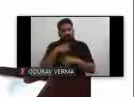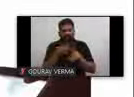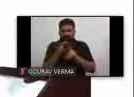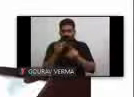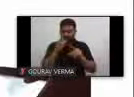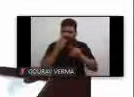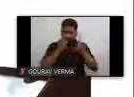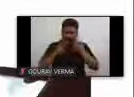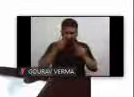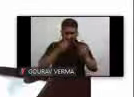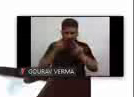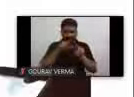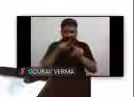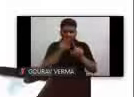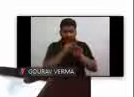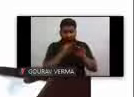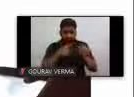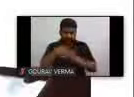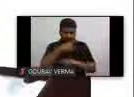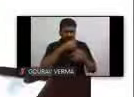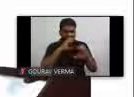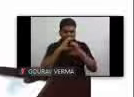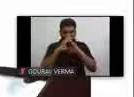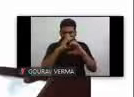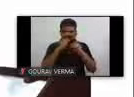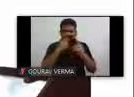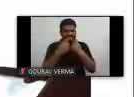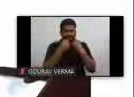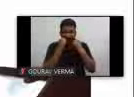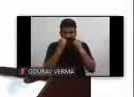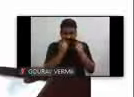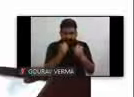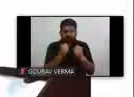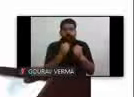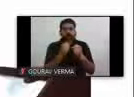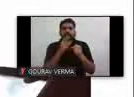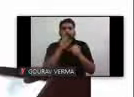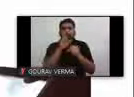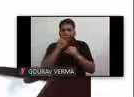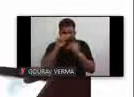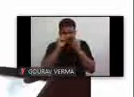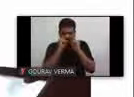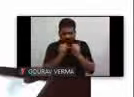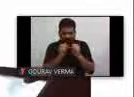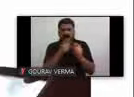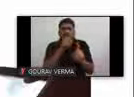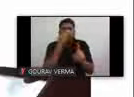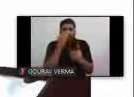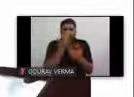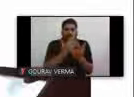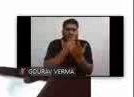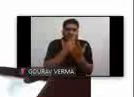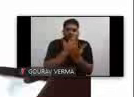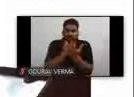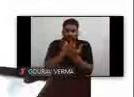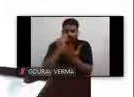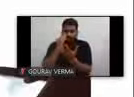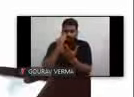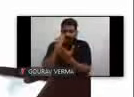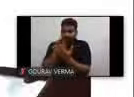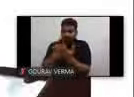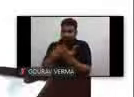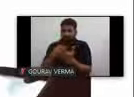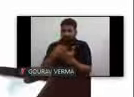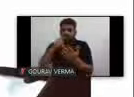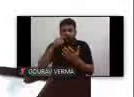children who is not able to communicate to us ki verbally that they know this color, red or blue or orange or